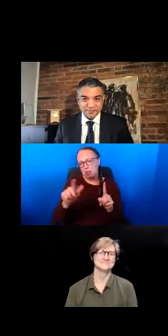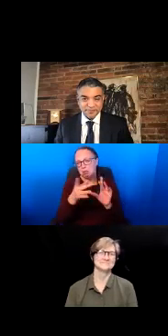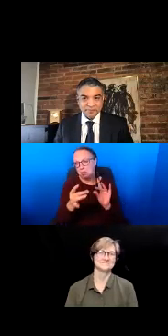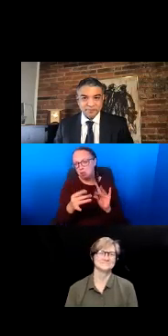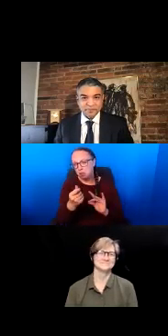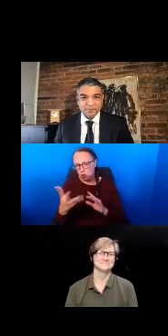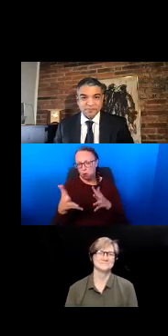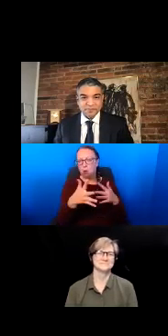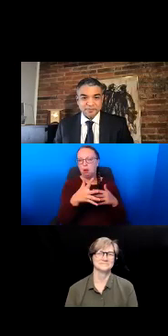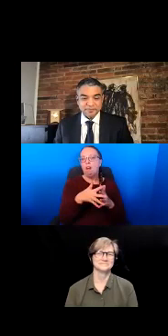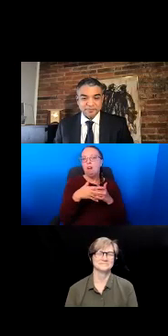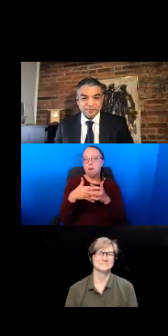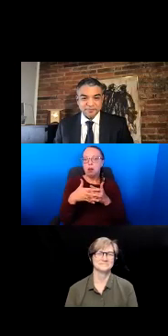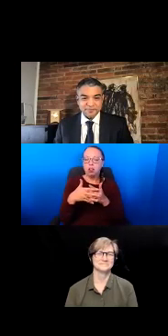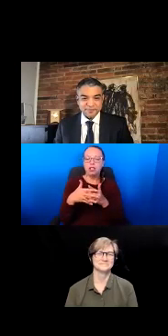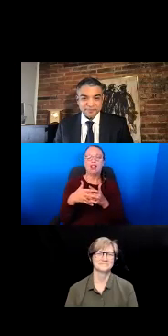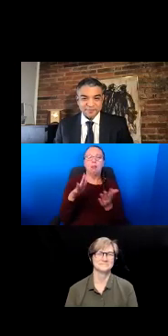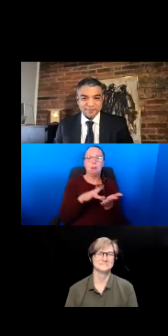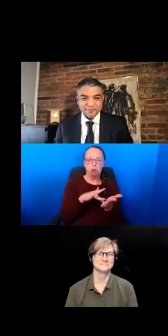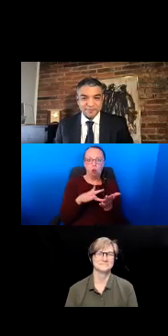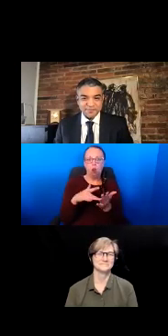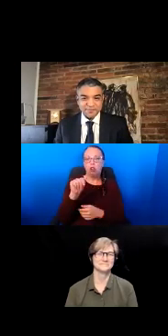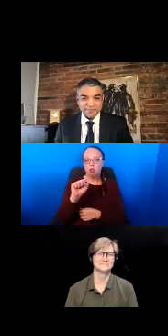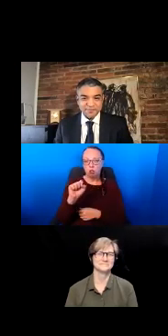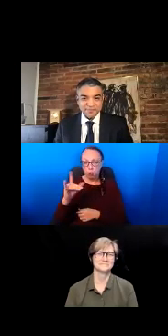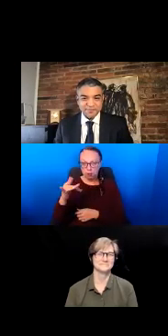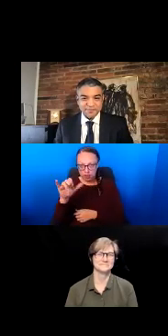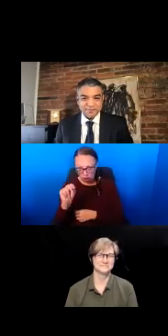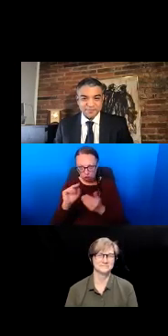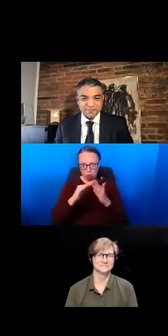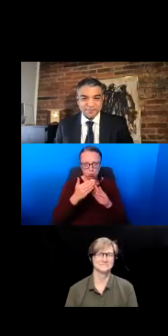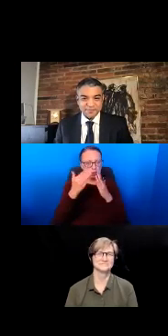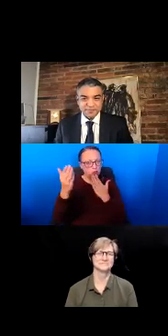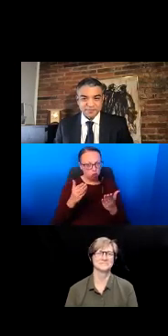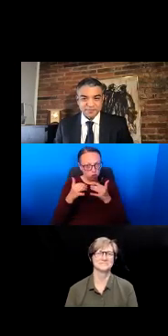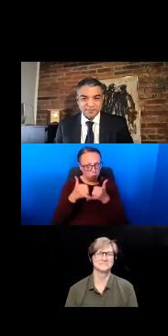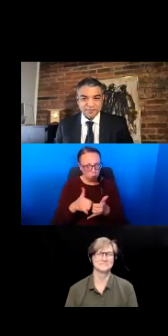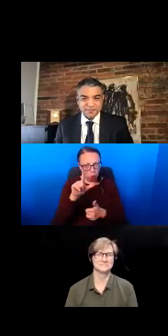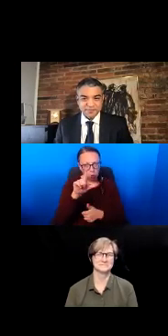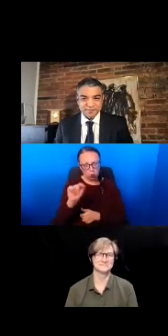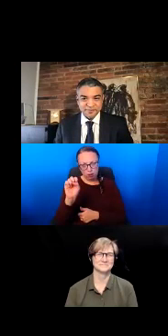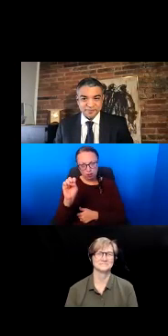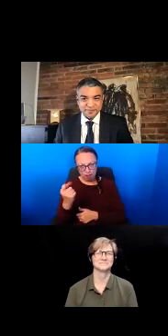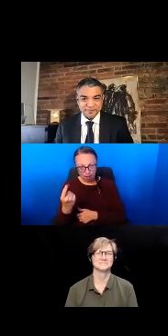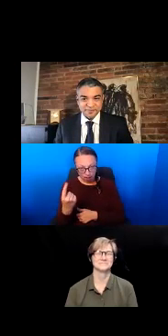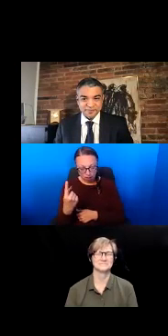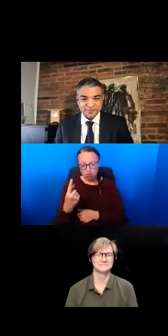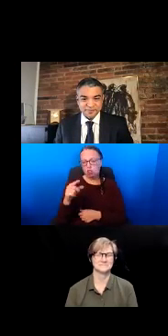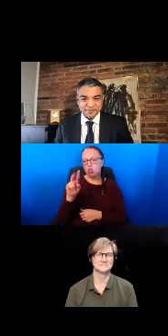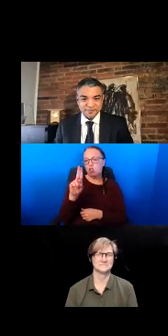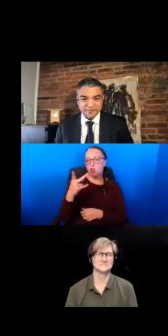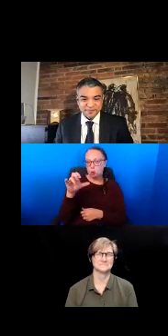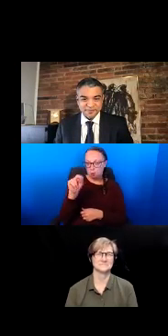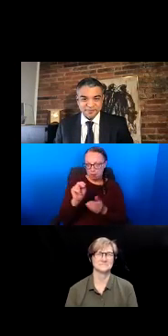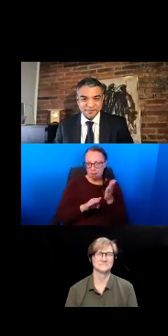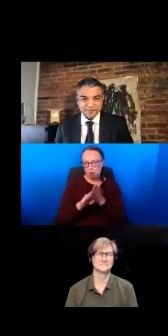American Medical Association's Young Physicians Community Service Award in 2011, UPenn School of Medicine's Minority Faculty Hall of